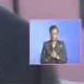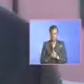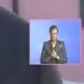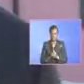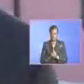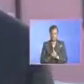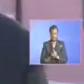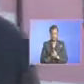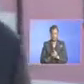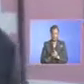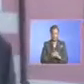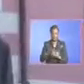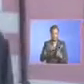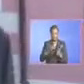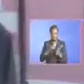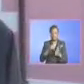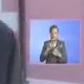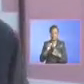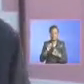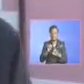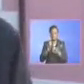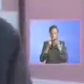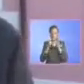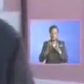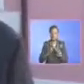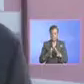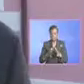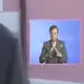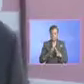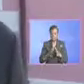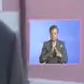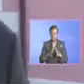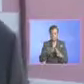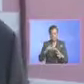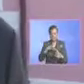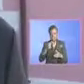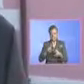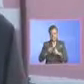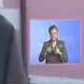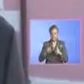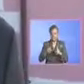by the uniqueness of our Family Islands. The smallness of it,